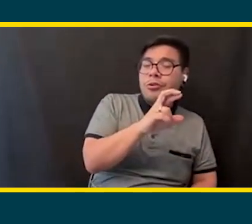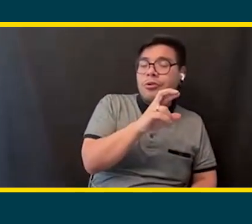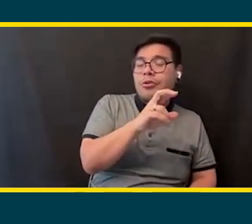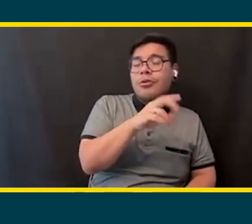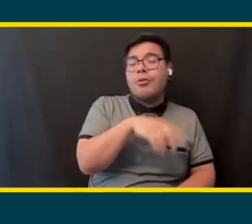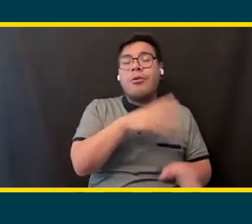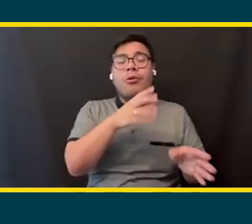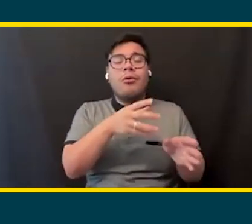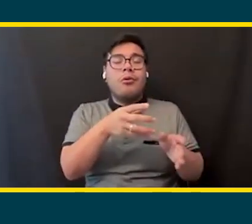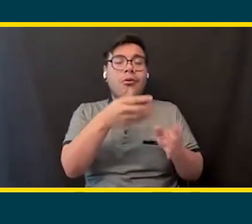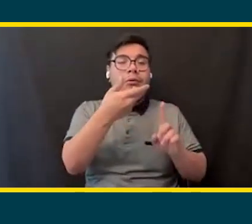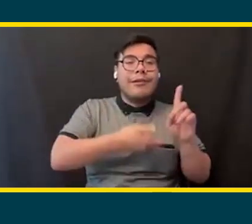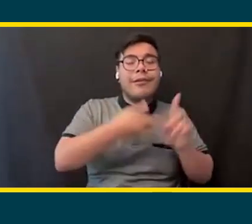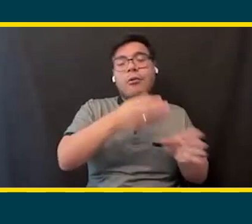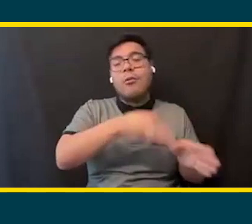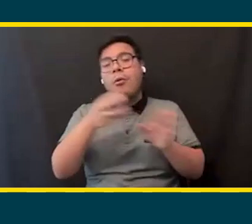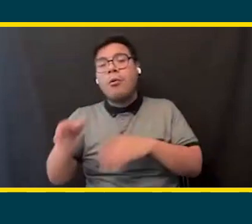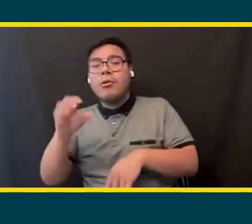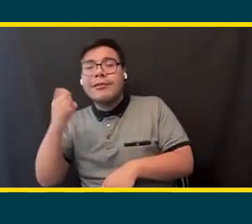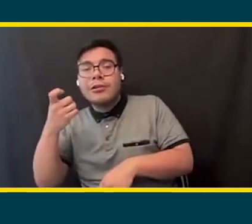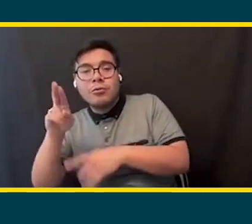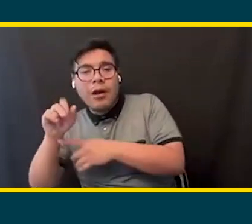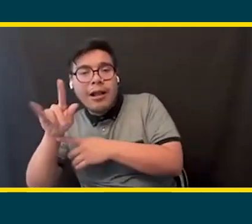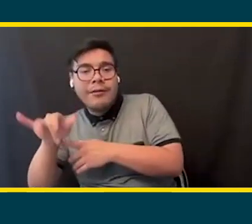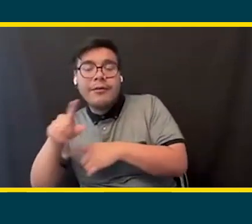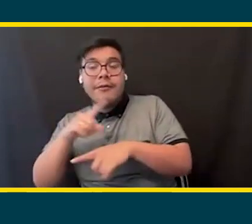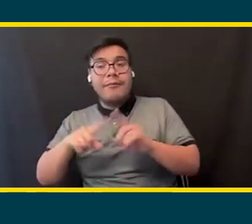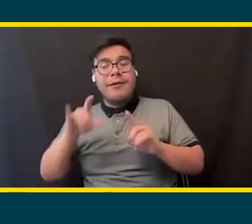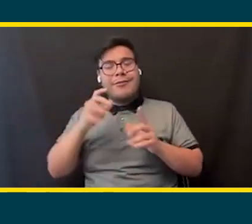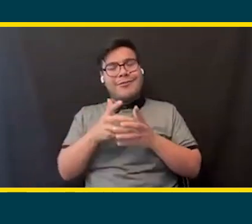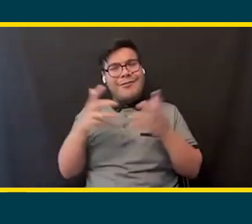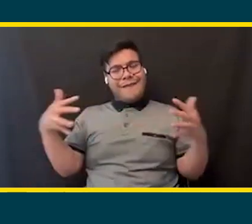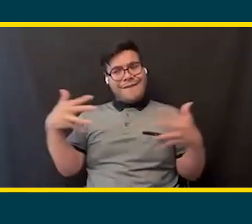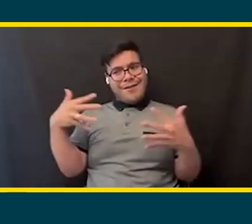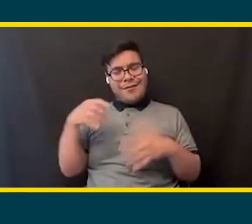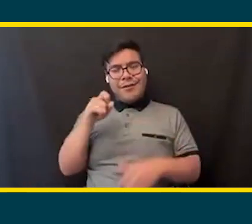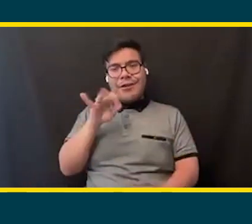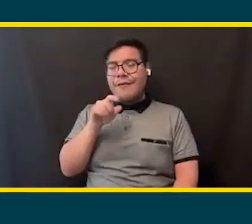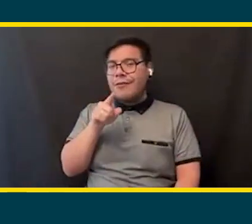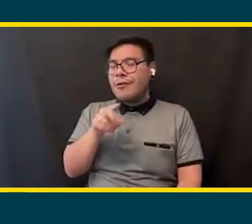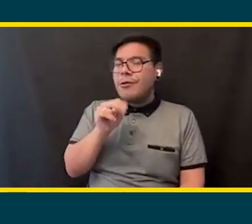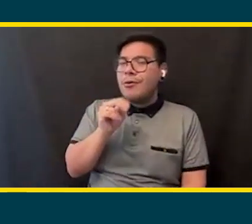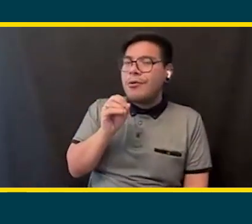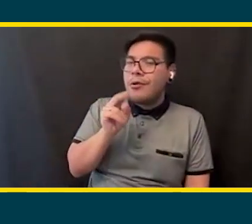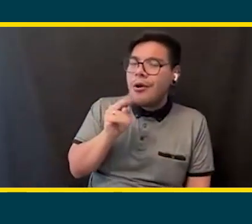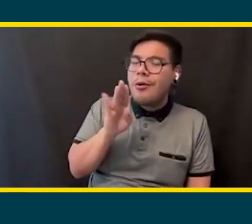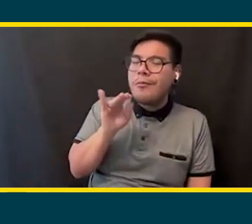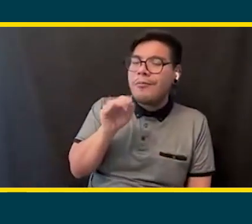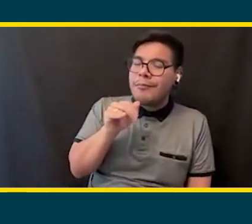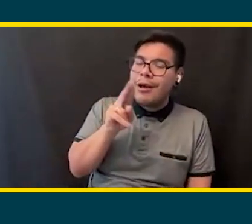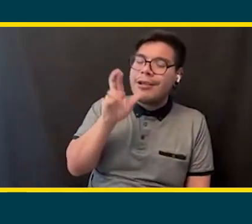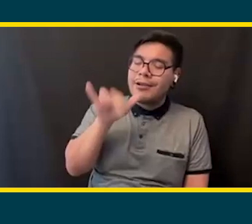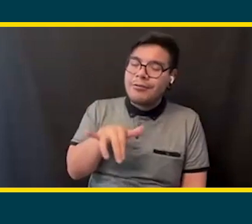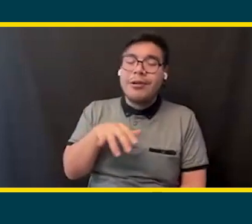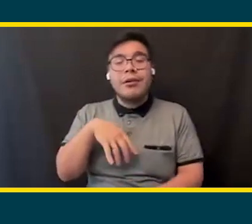of fear in whether you're non-binary, you're bisexual, or whatever the label